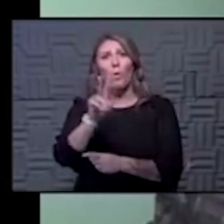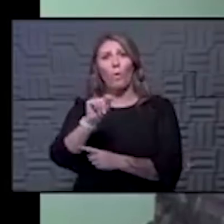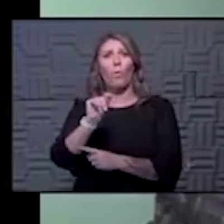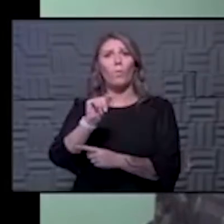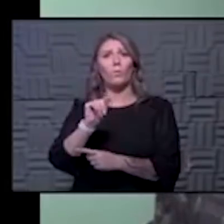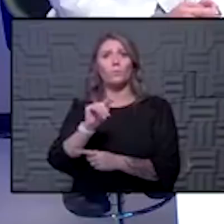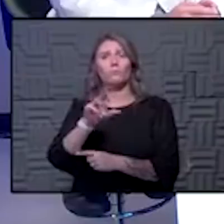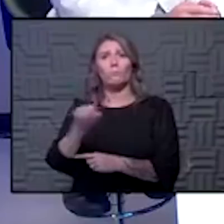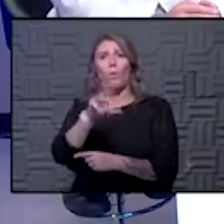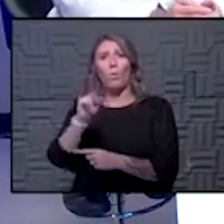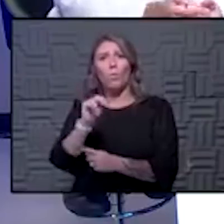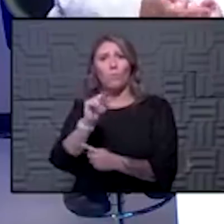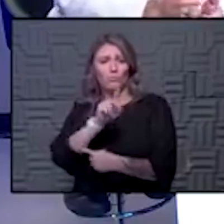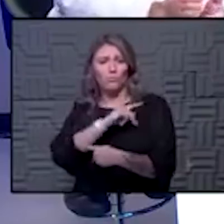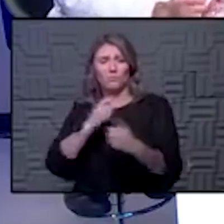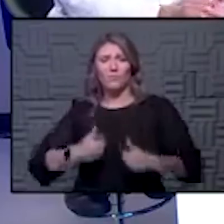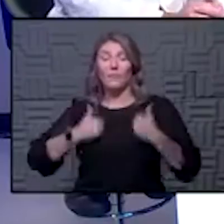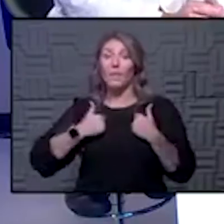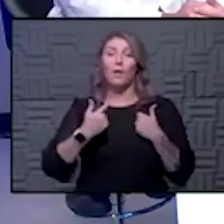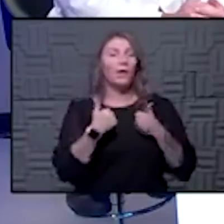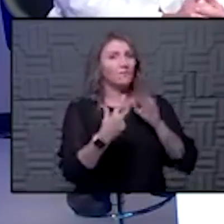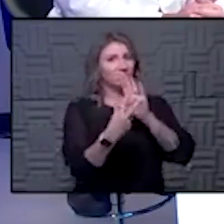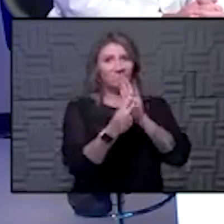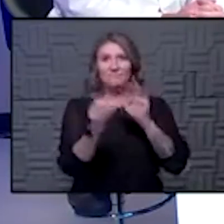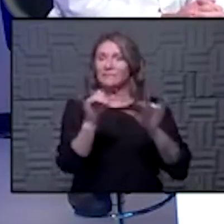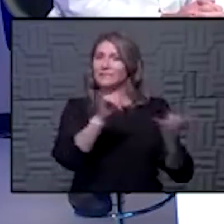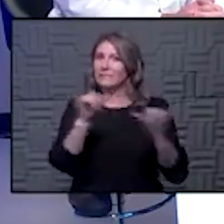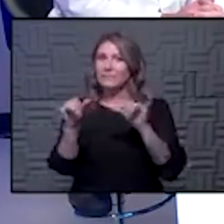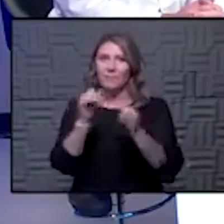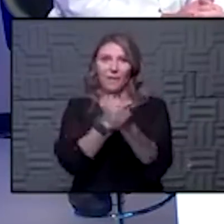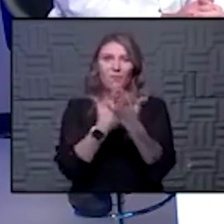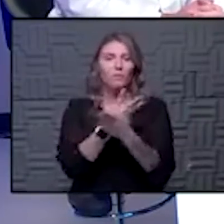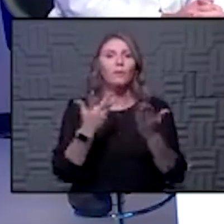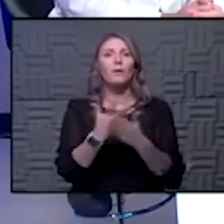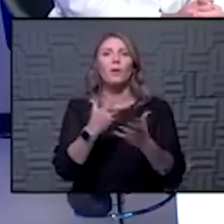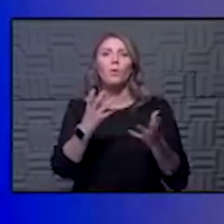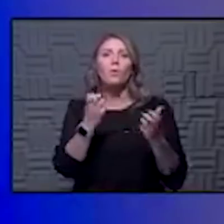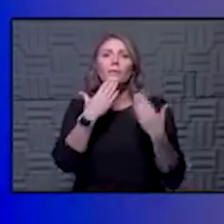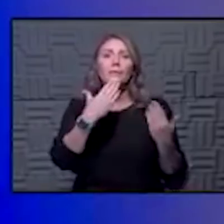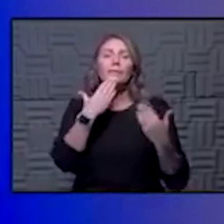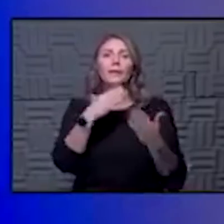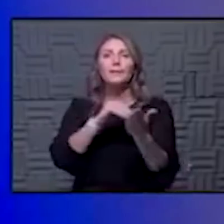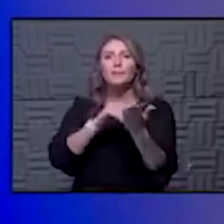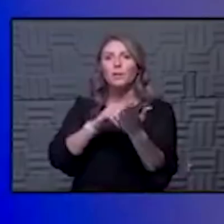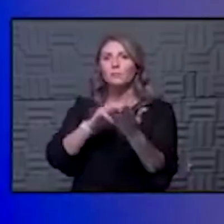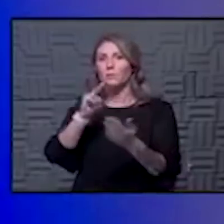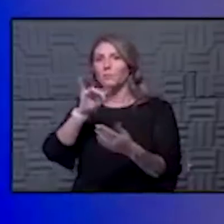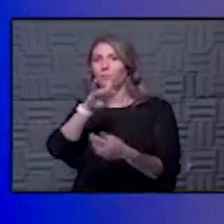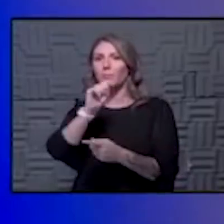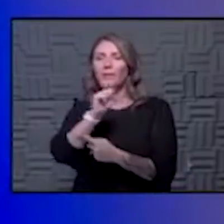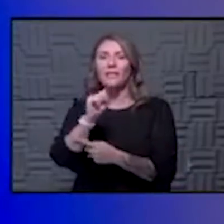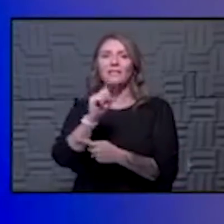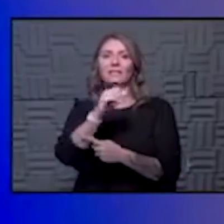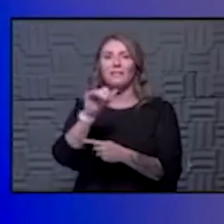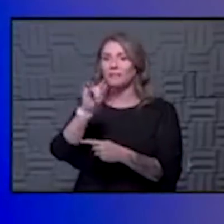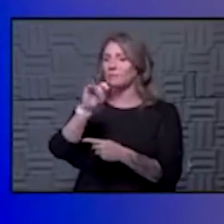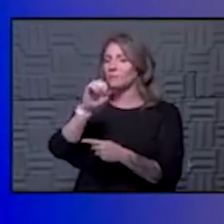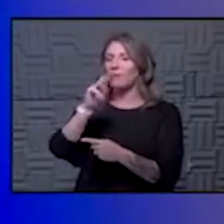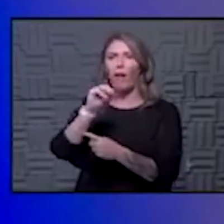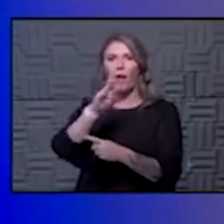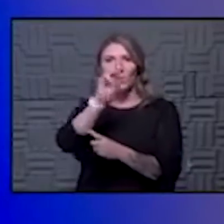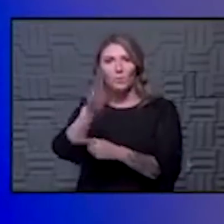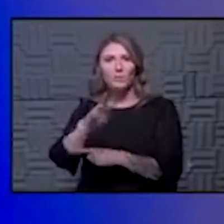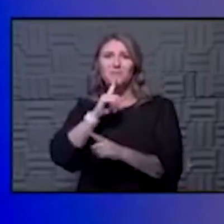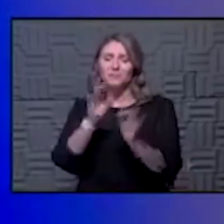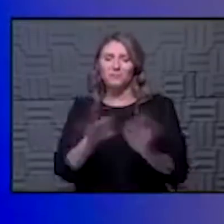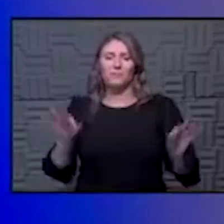Huck. Yeah, I would just echo everything that has been said already. I would just like to thank Dr. Minns. Him and Dr. Tom Moore in Wichita were essential for